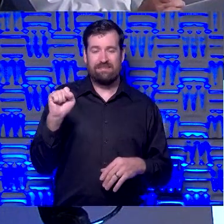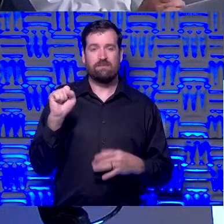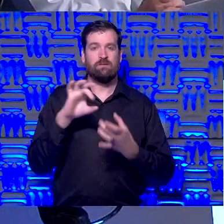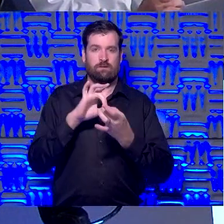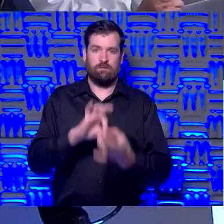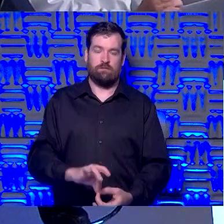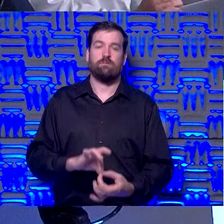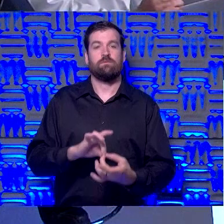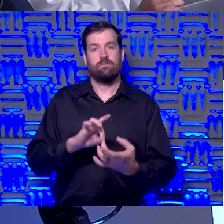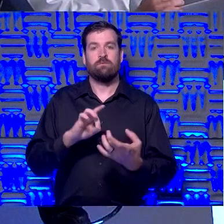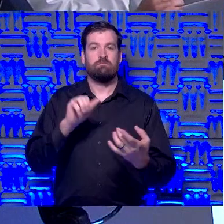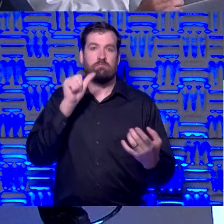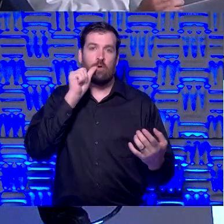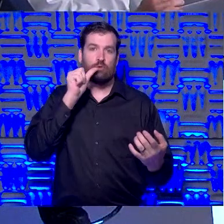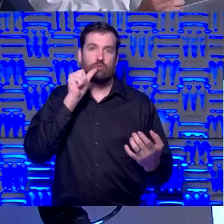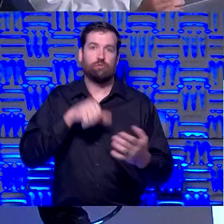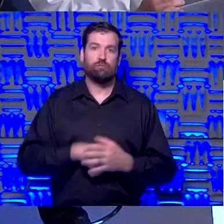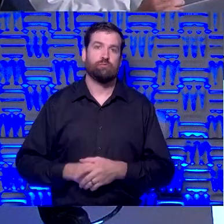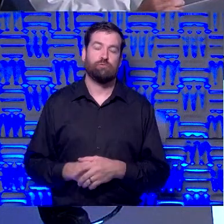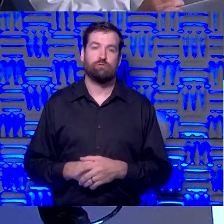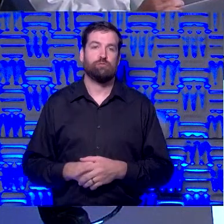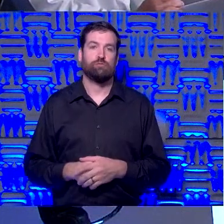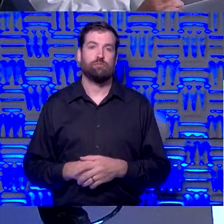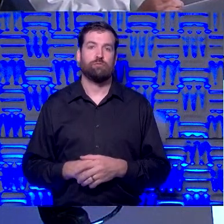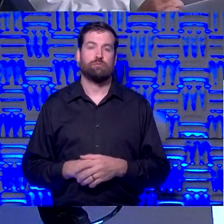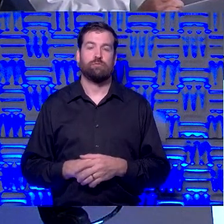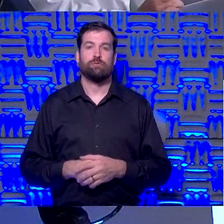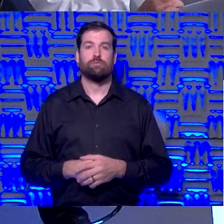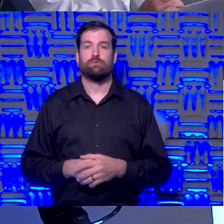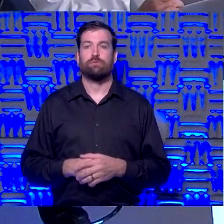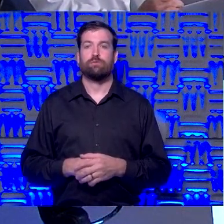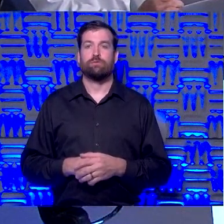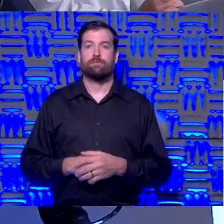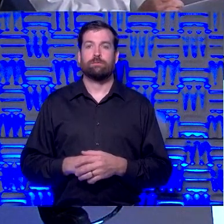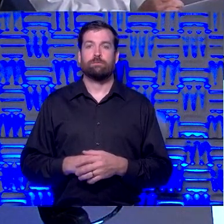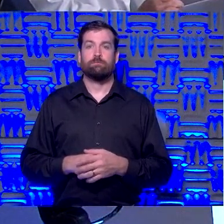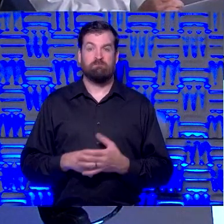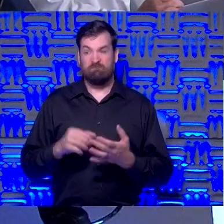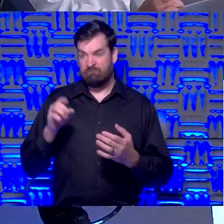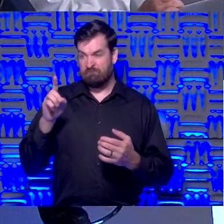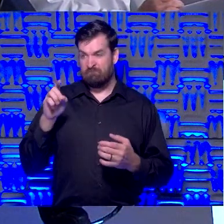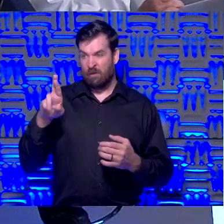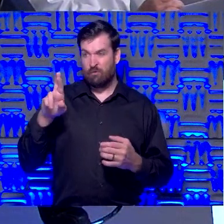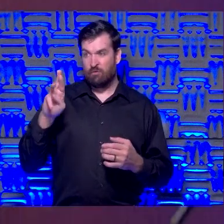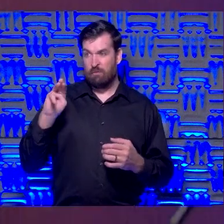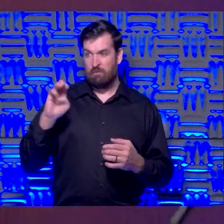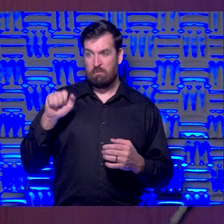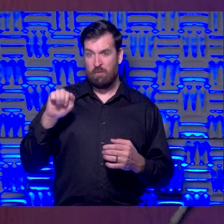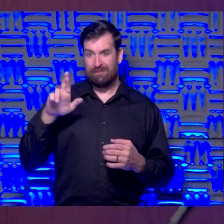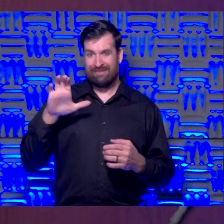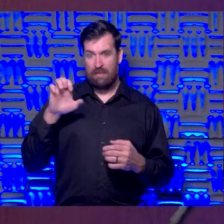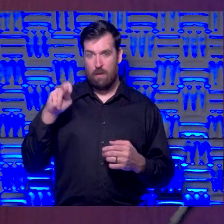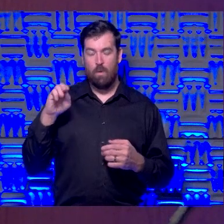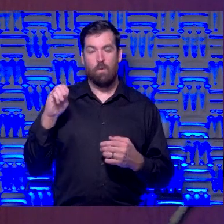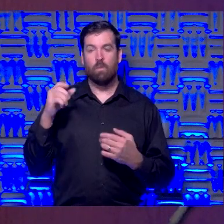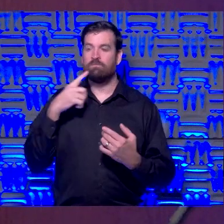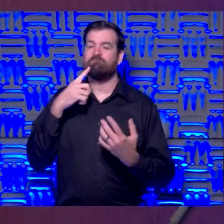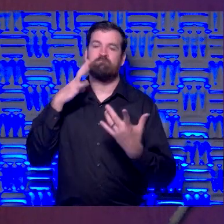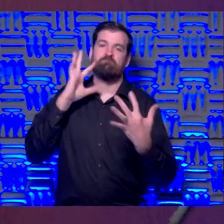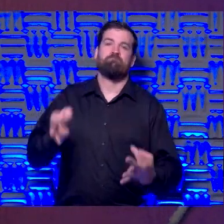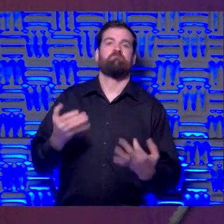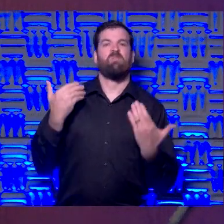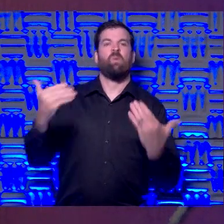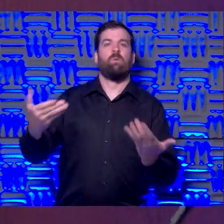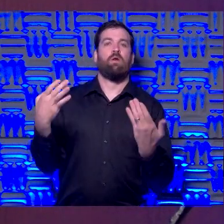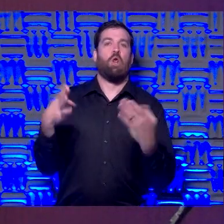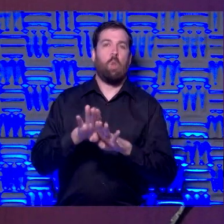two bars. Yes. And so Dr. Marcelino made the decision to close them back down again